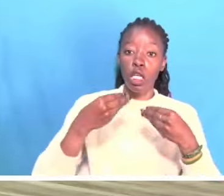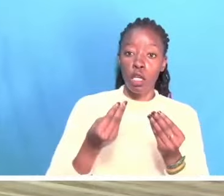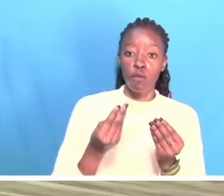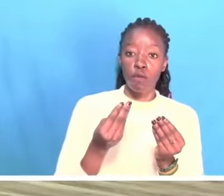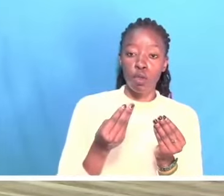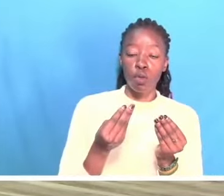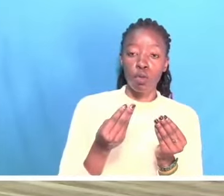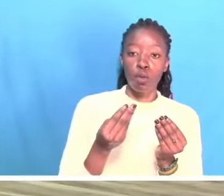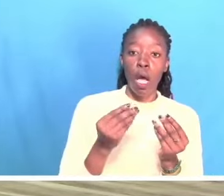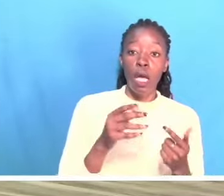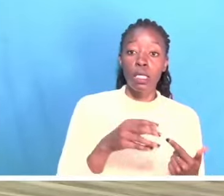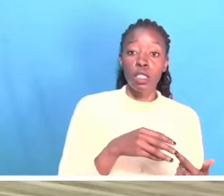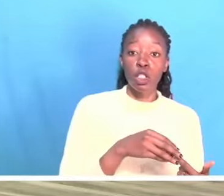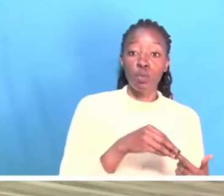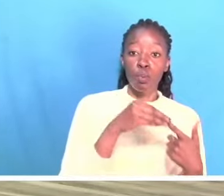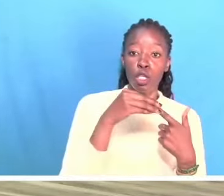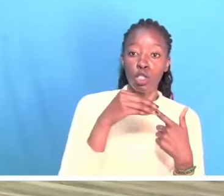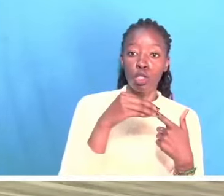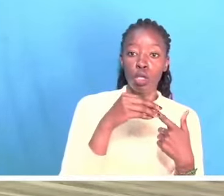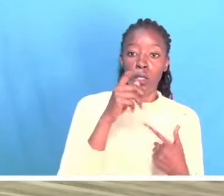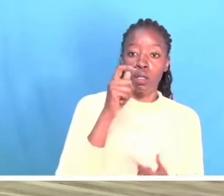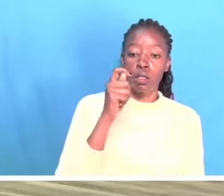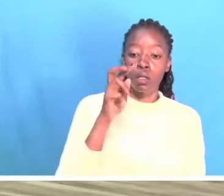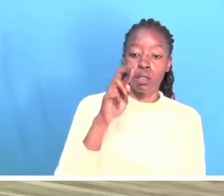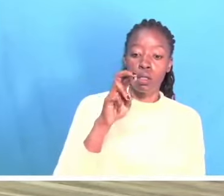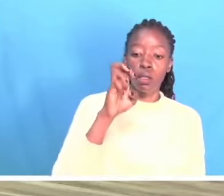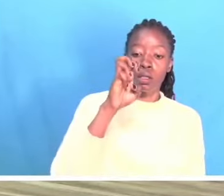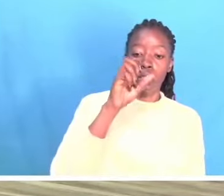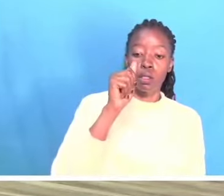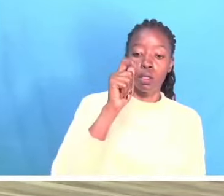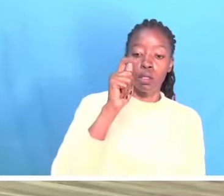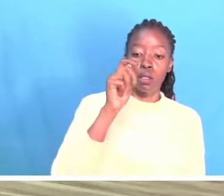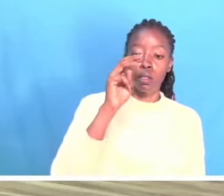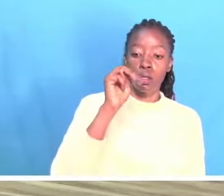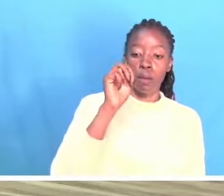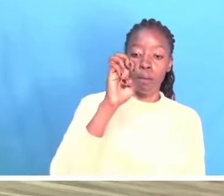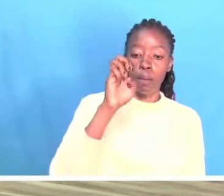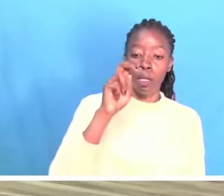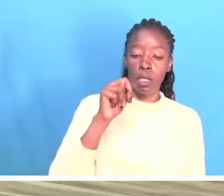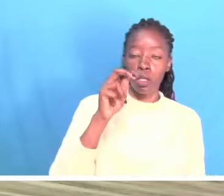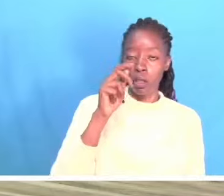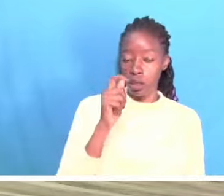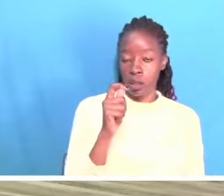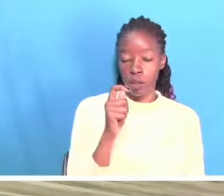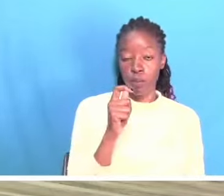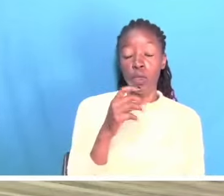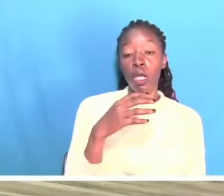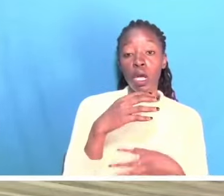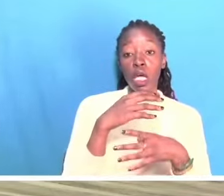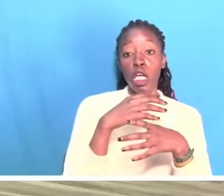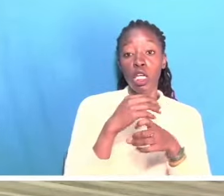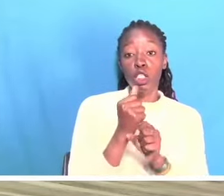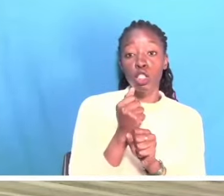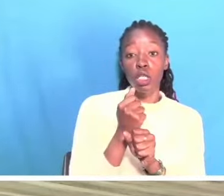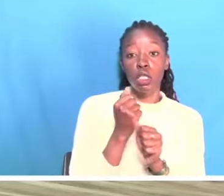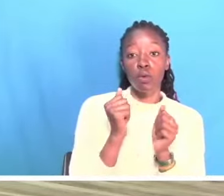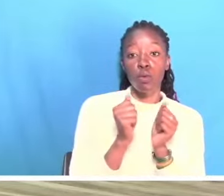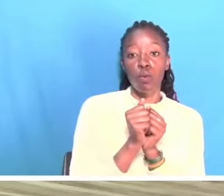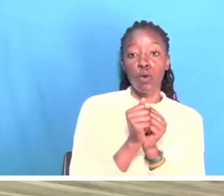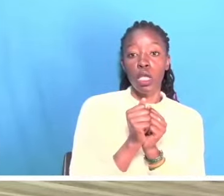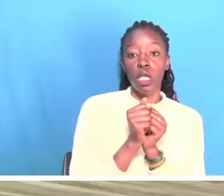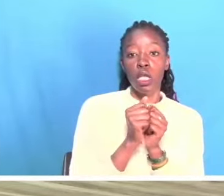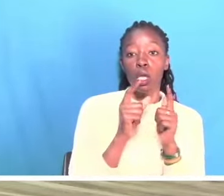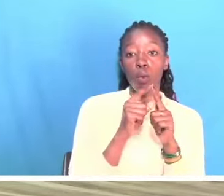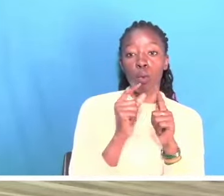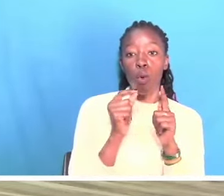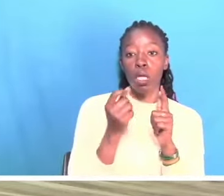whatever promises are for the children of God, they belong to you. They were entrusted with the oracles of God, the word